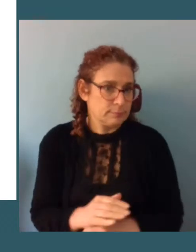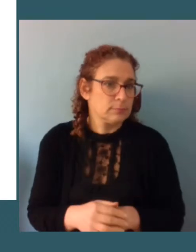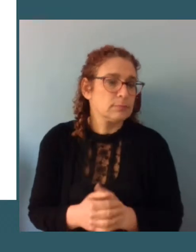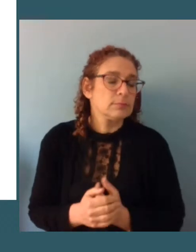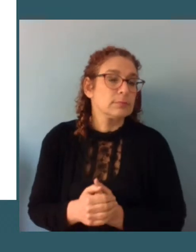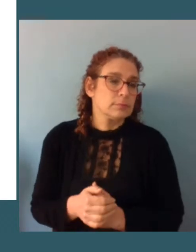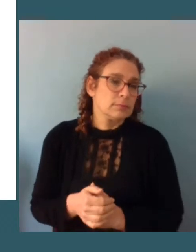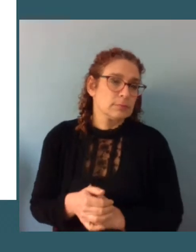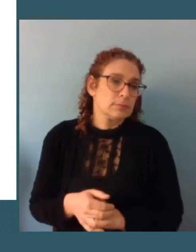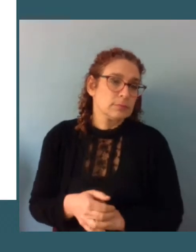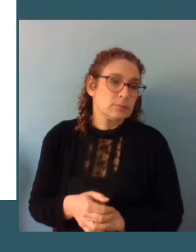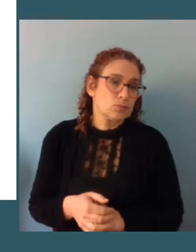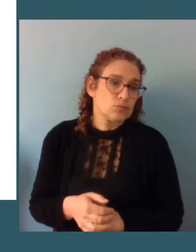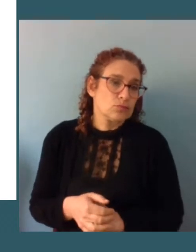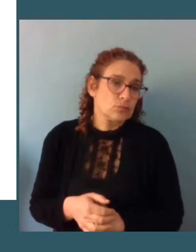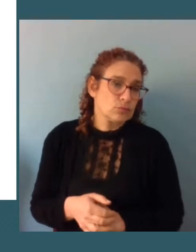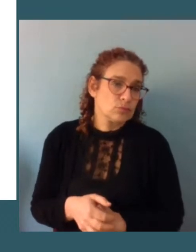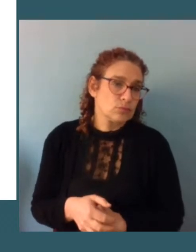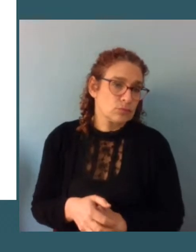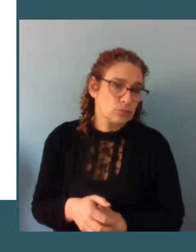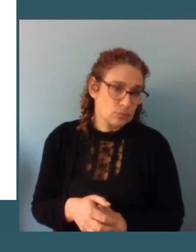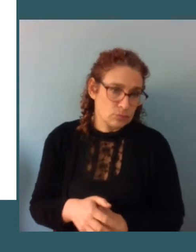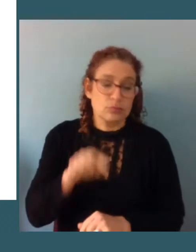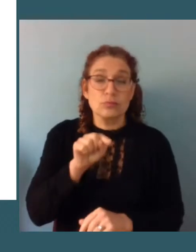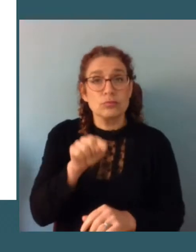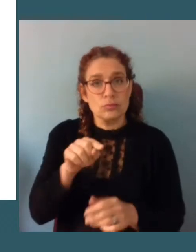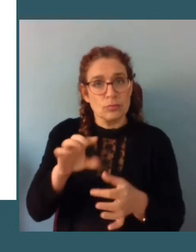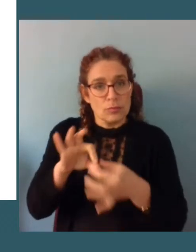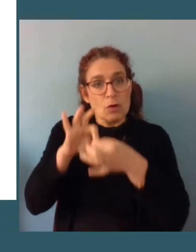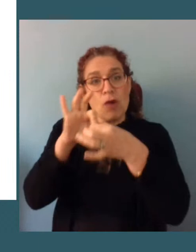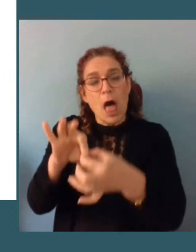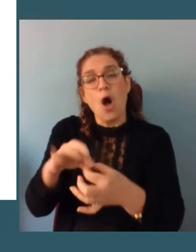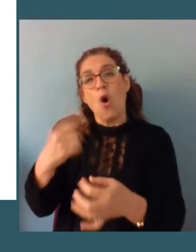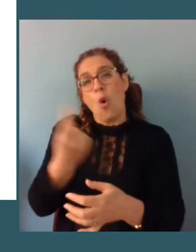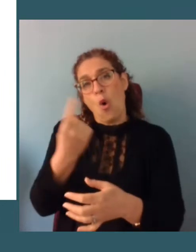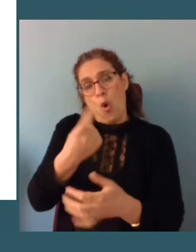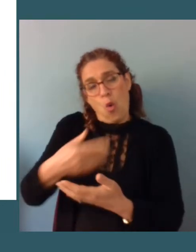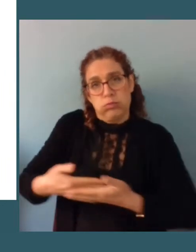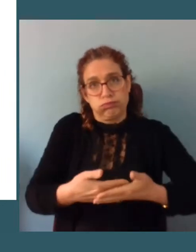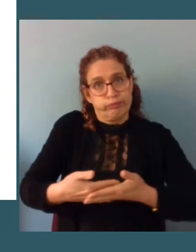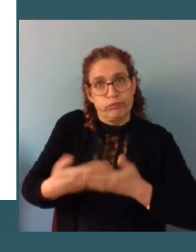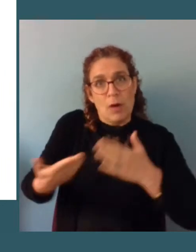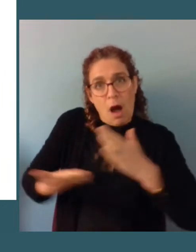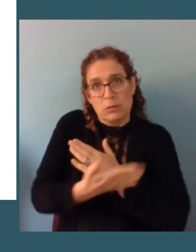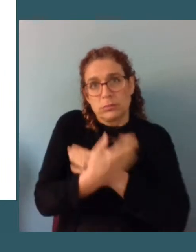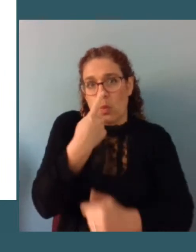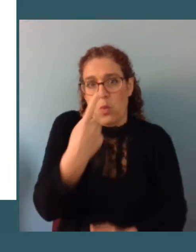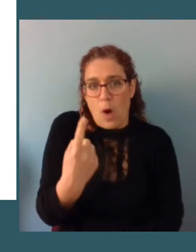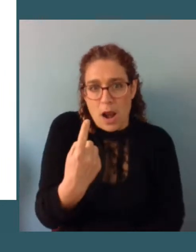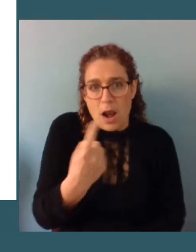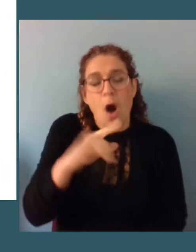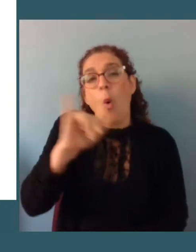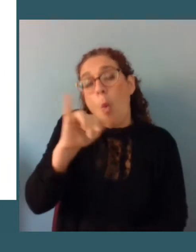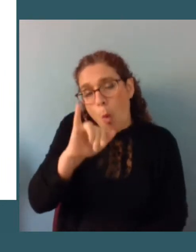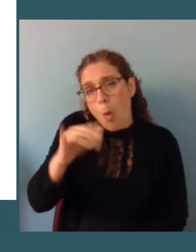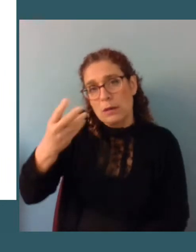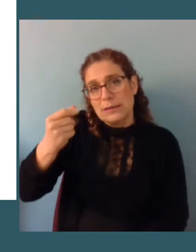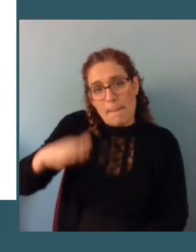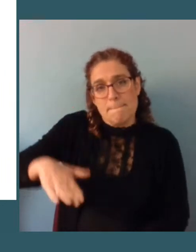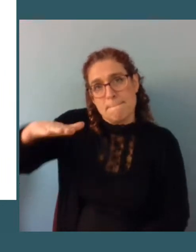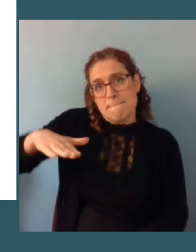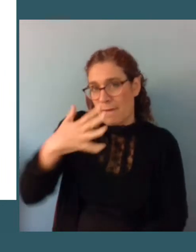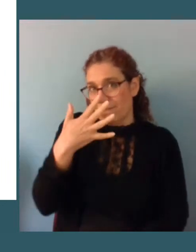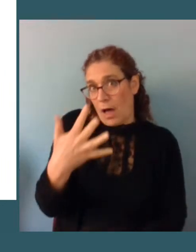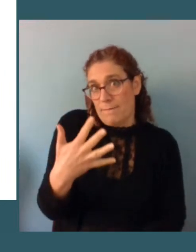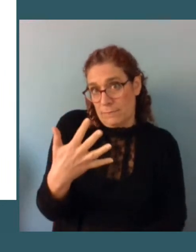about preventing food allergy relate to infants up to a year and young children up to 5 years, regardless of risk